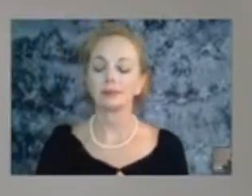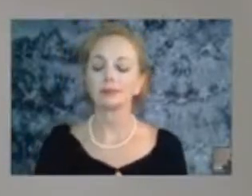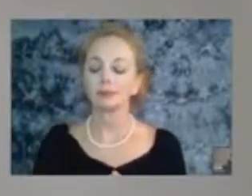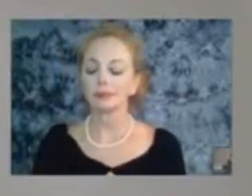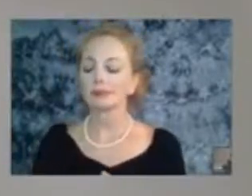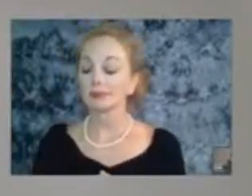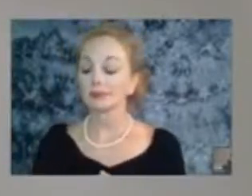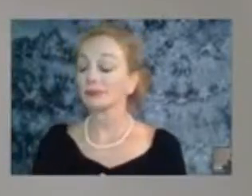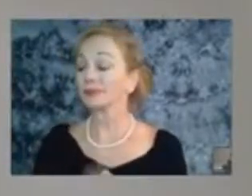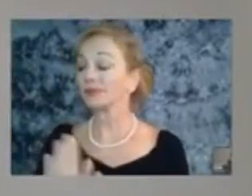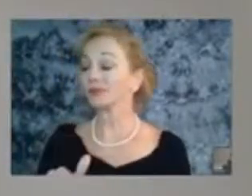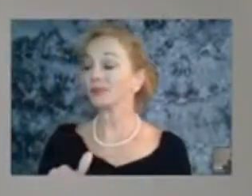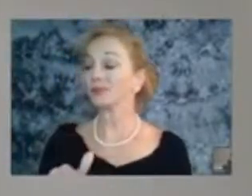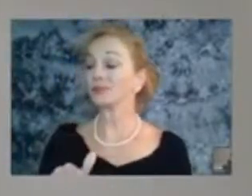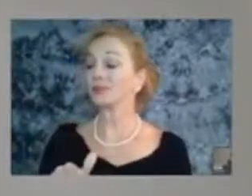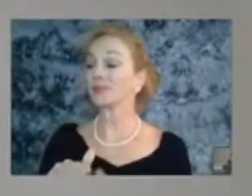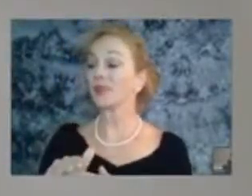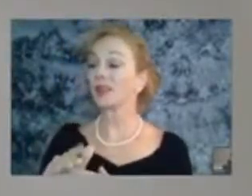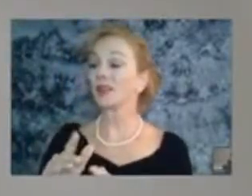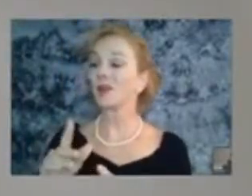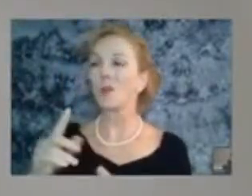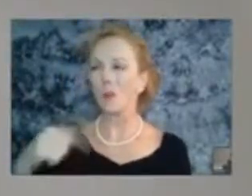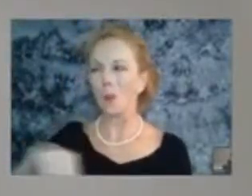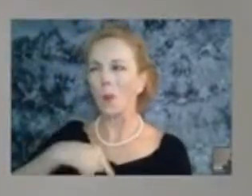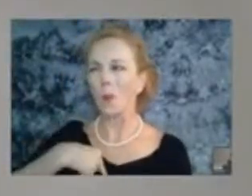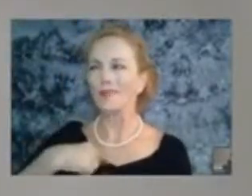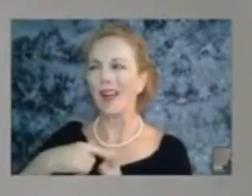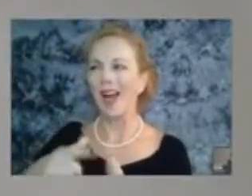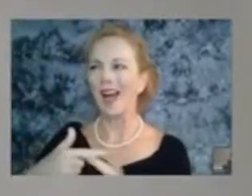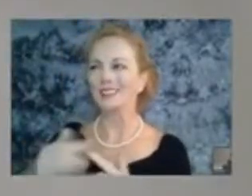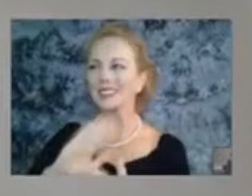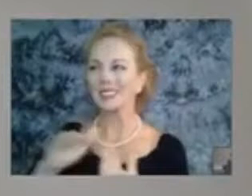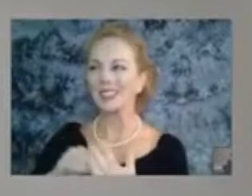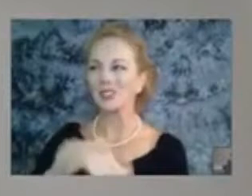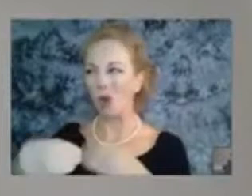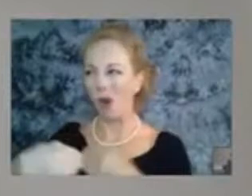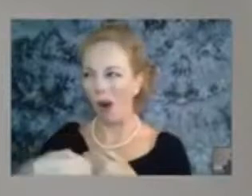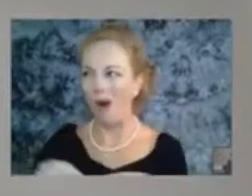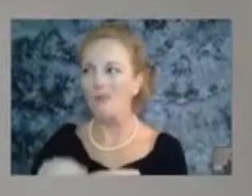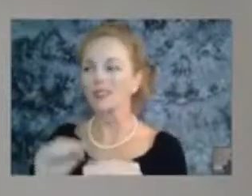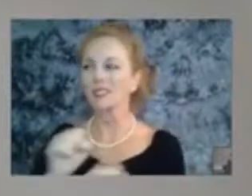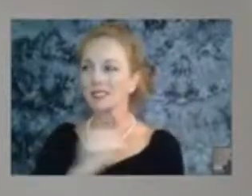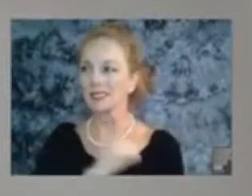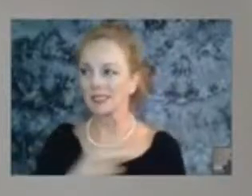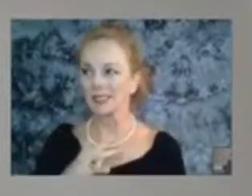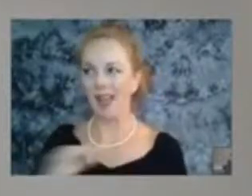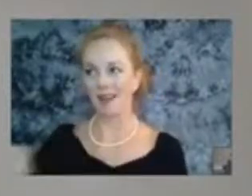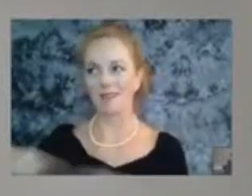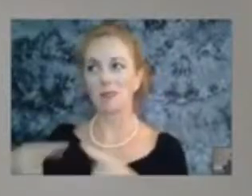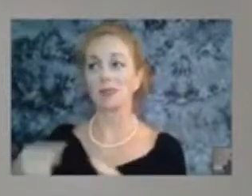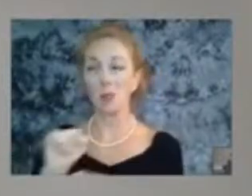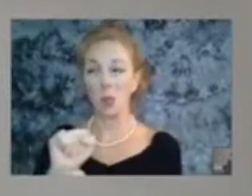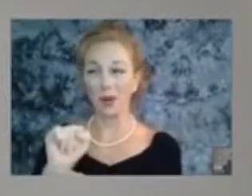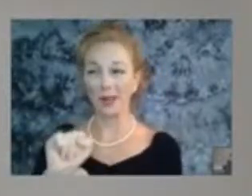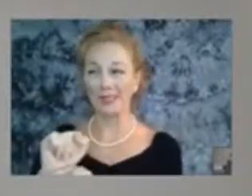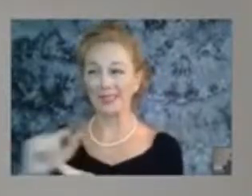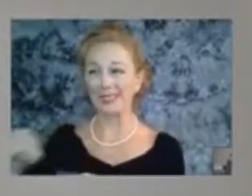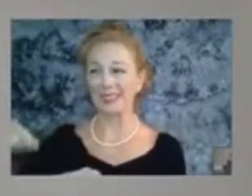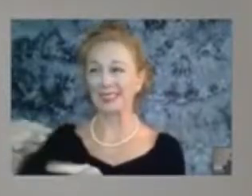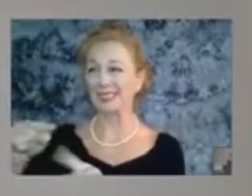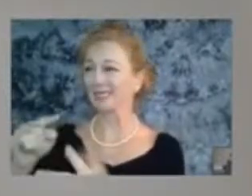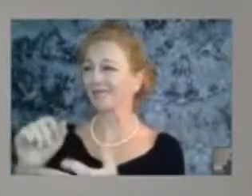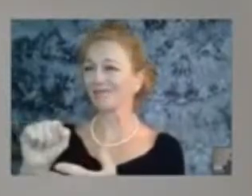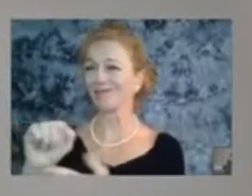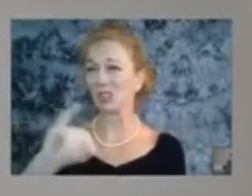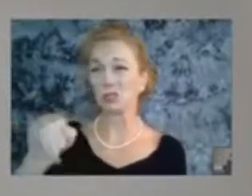have been working in our school building since June. So that's nothing new, and they've been able to manage. We've gotten some feedback, but really the